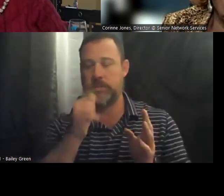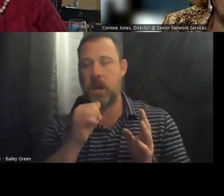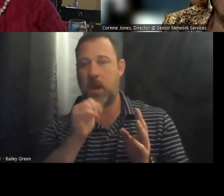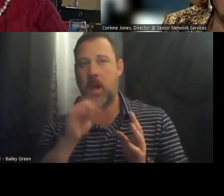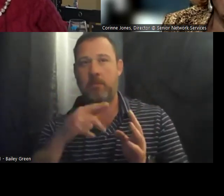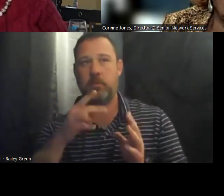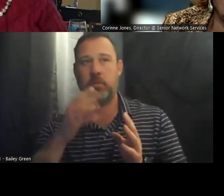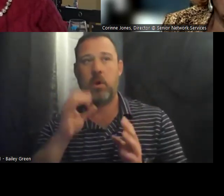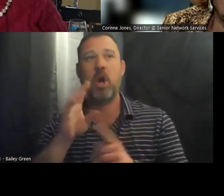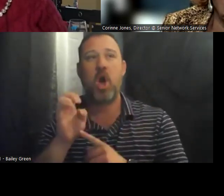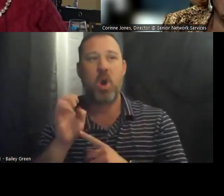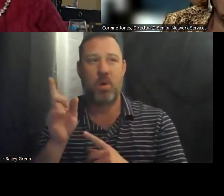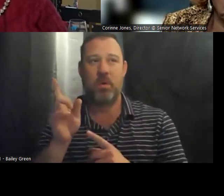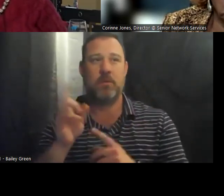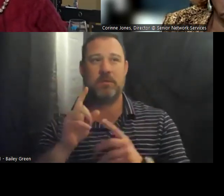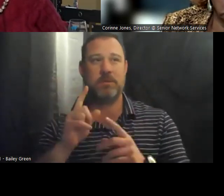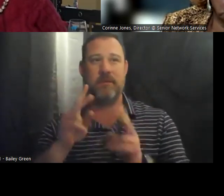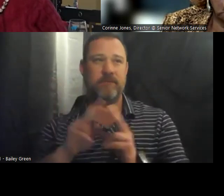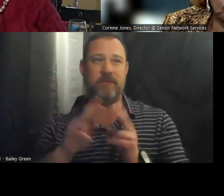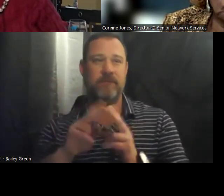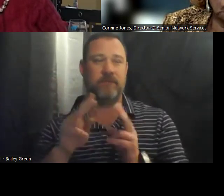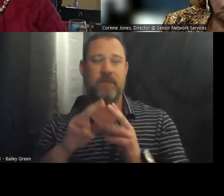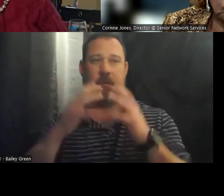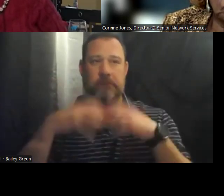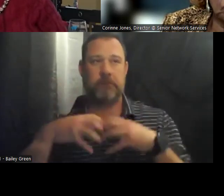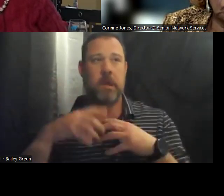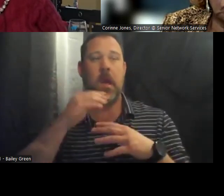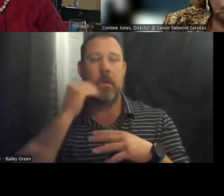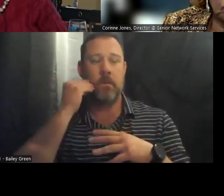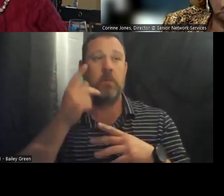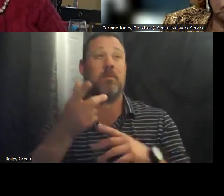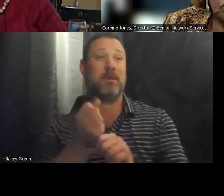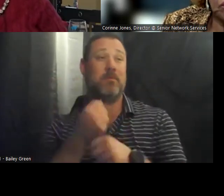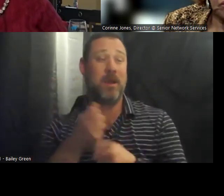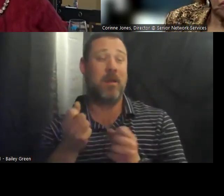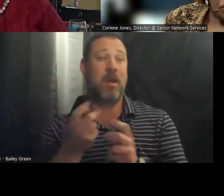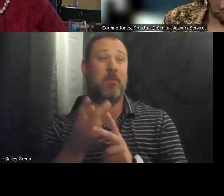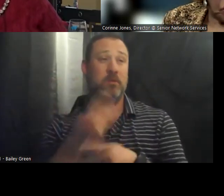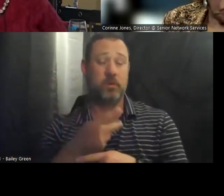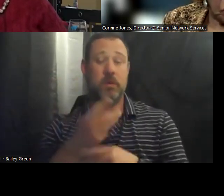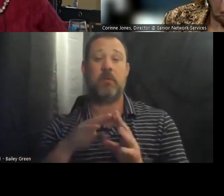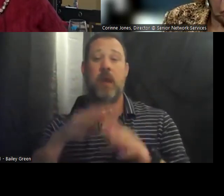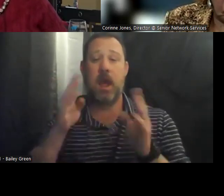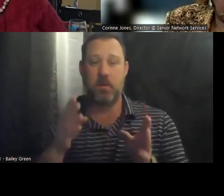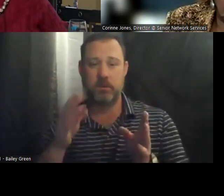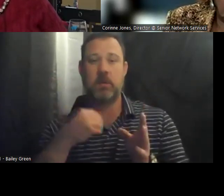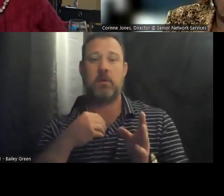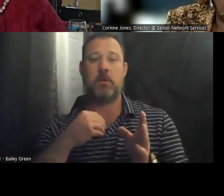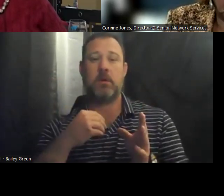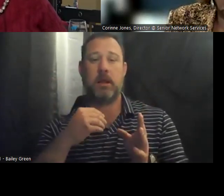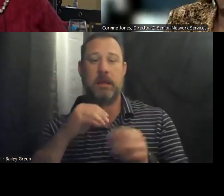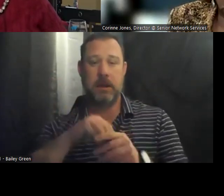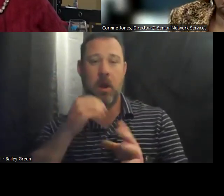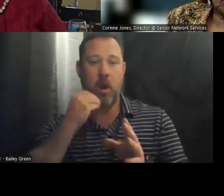code. We so happened years ago to create an opportunity to have housing in a home